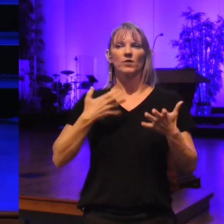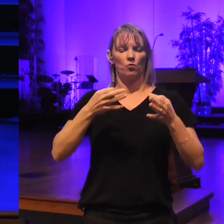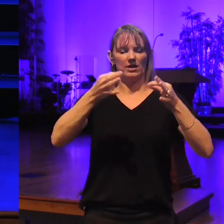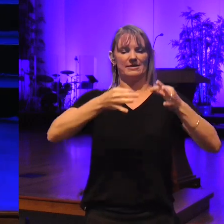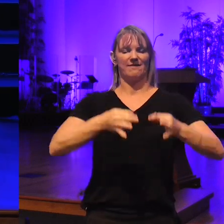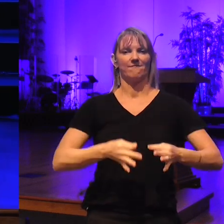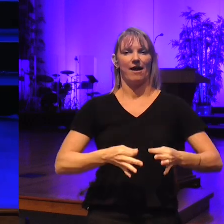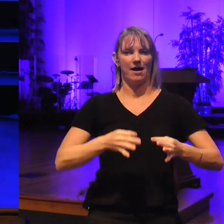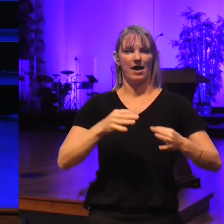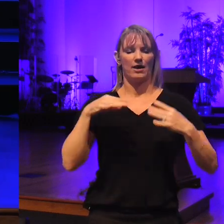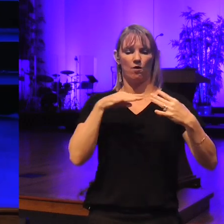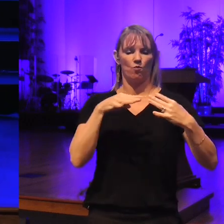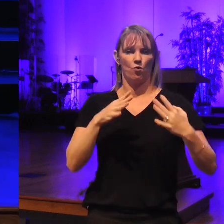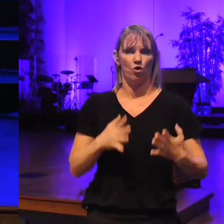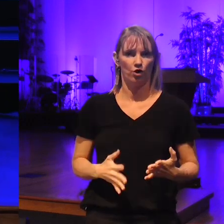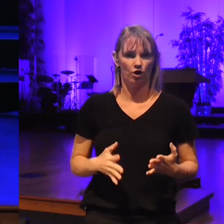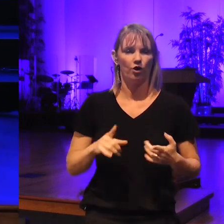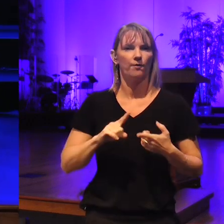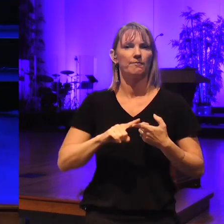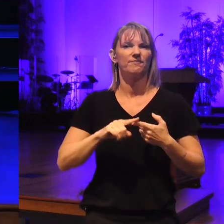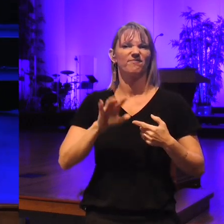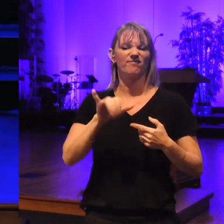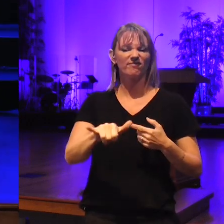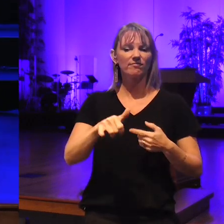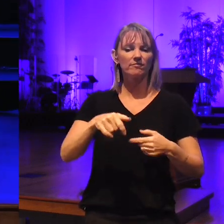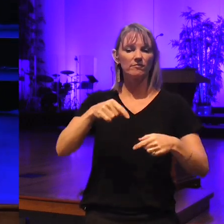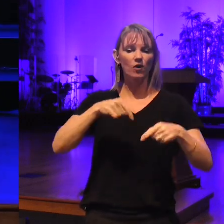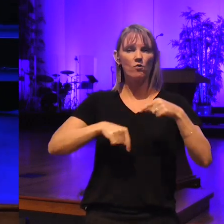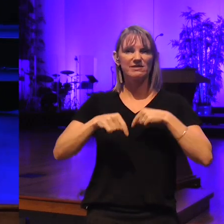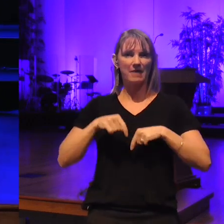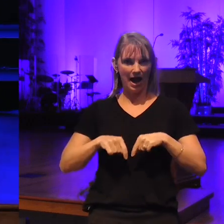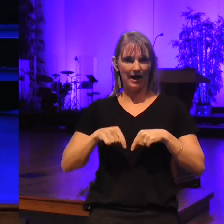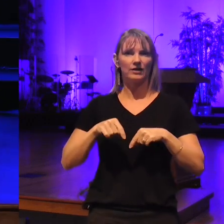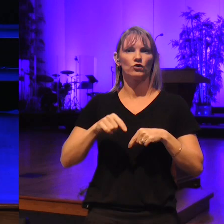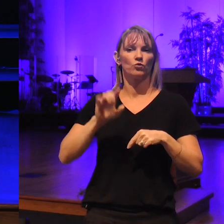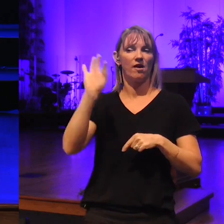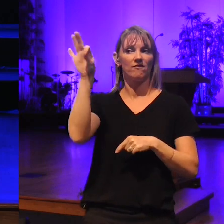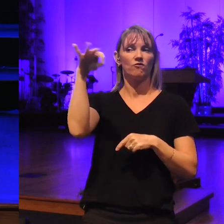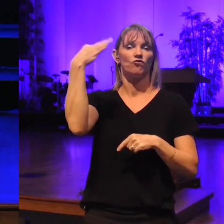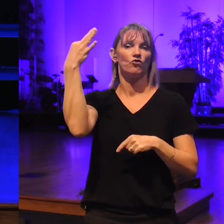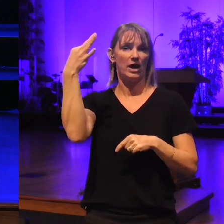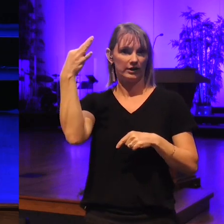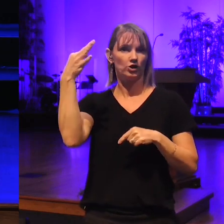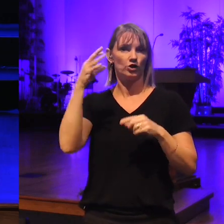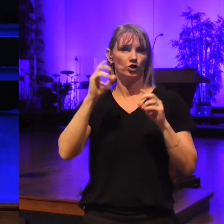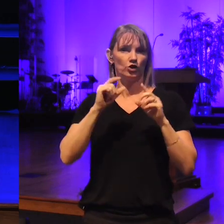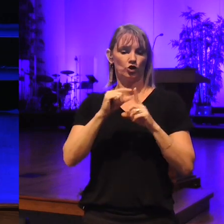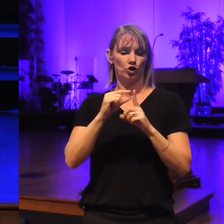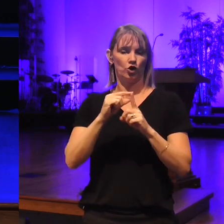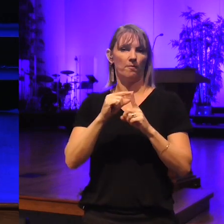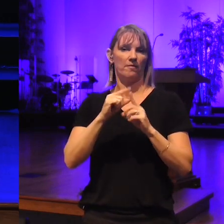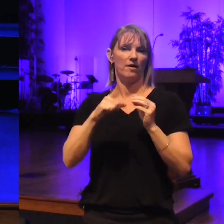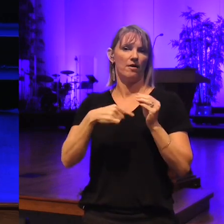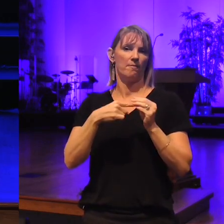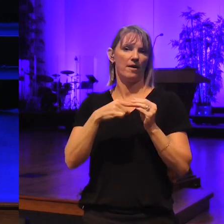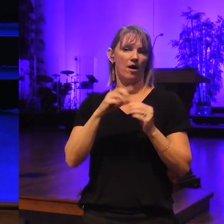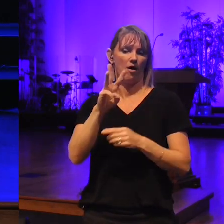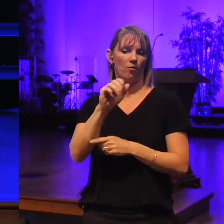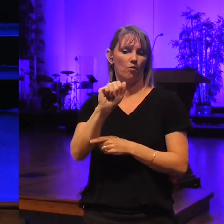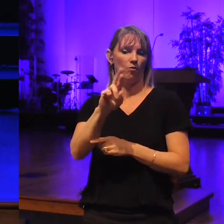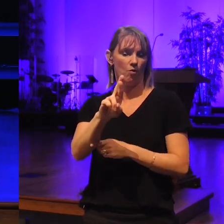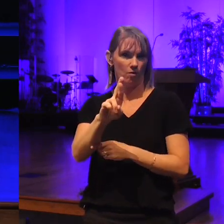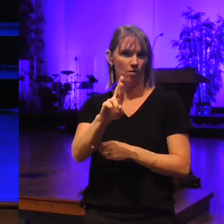define warrior because it goes back to a French term long time ago on war. Now, I want to